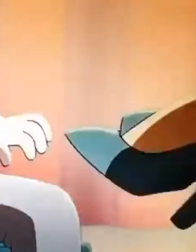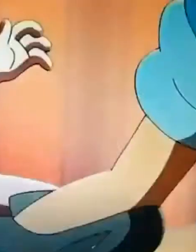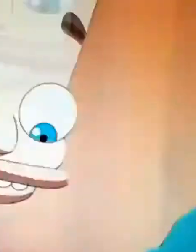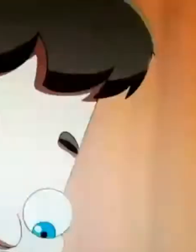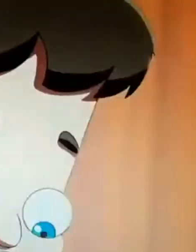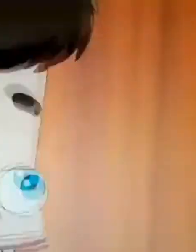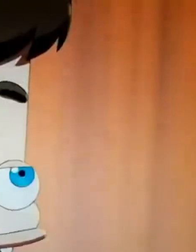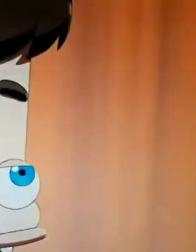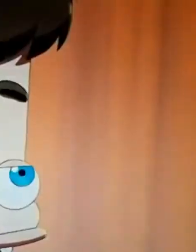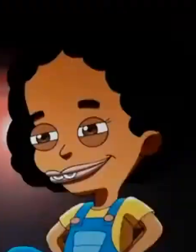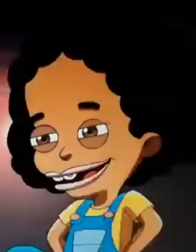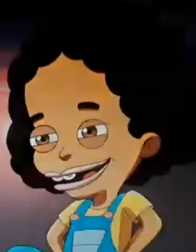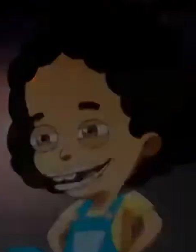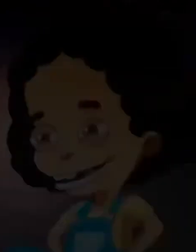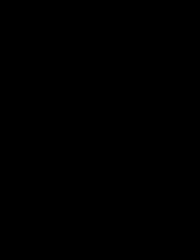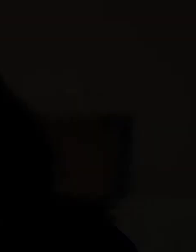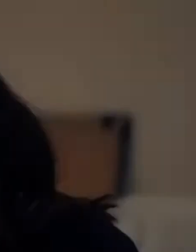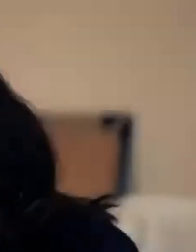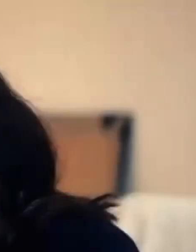on top.